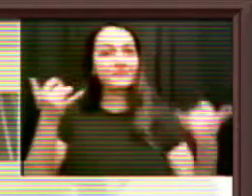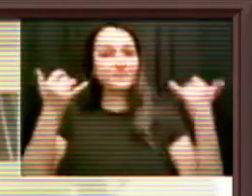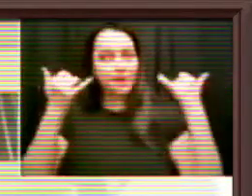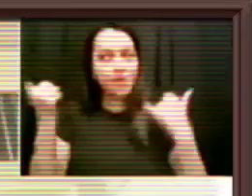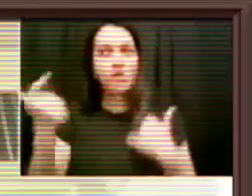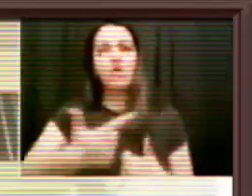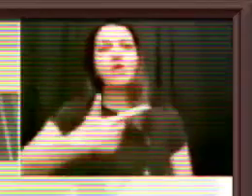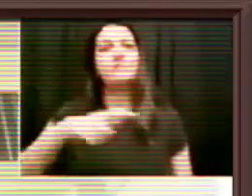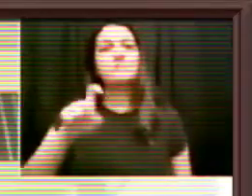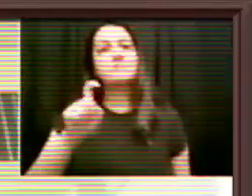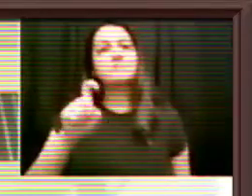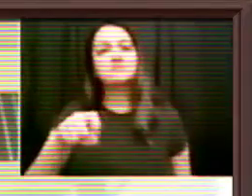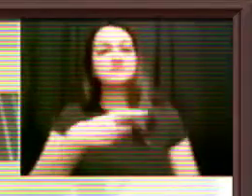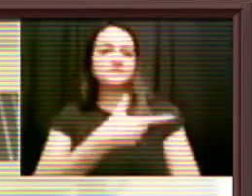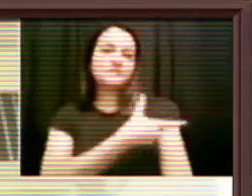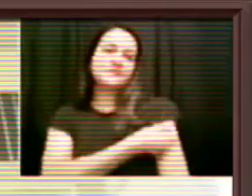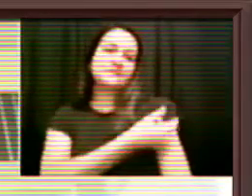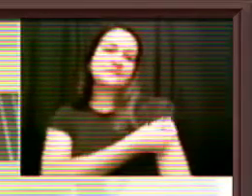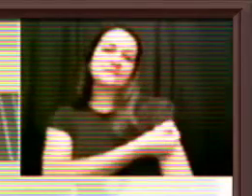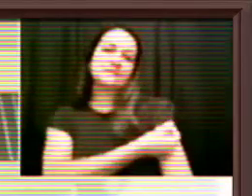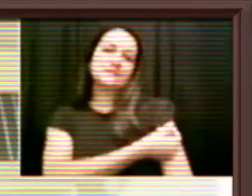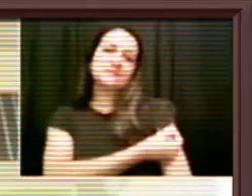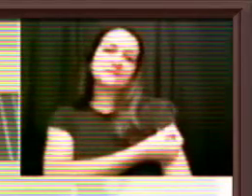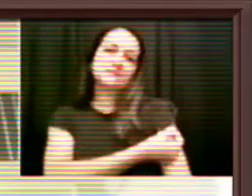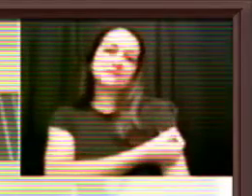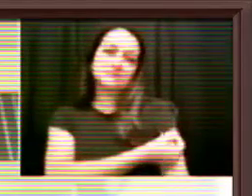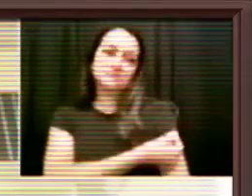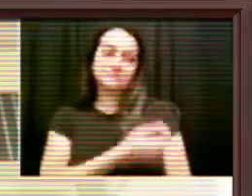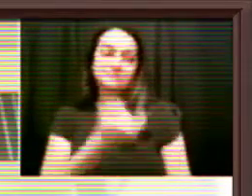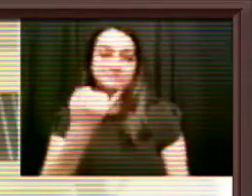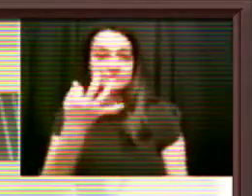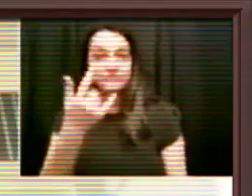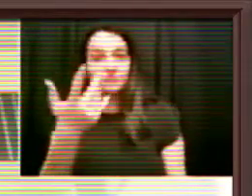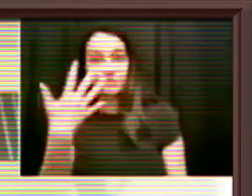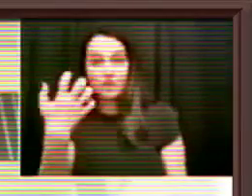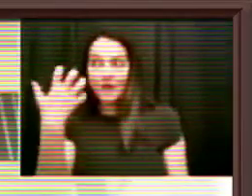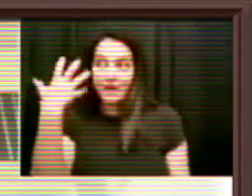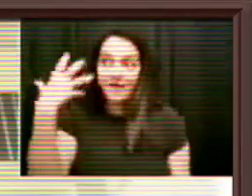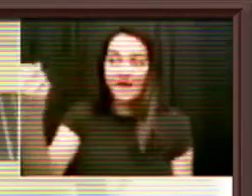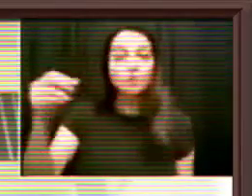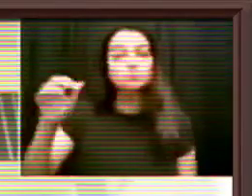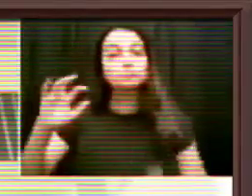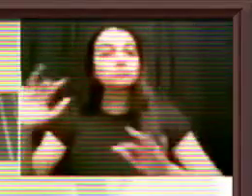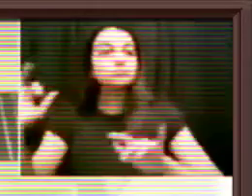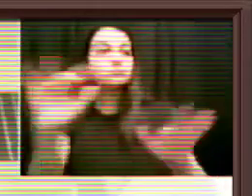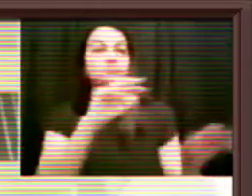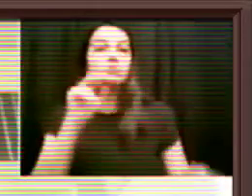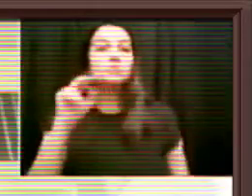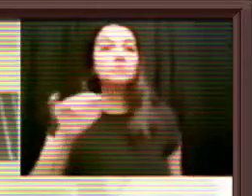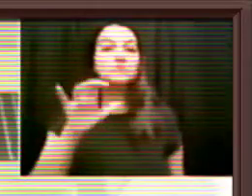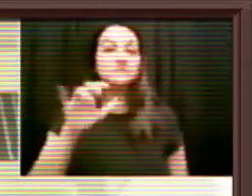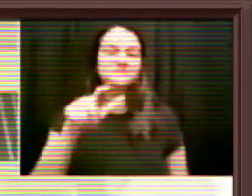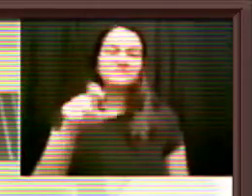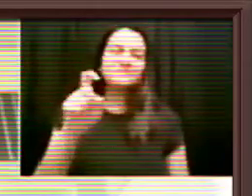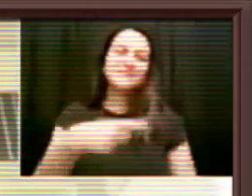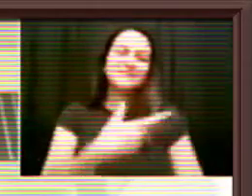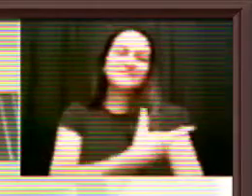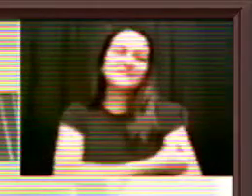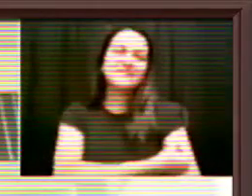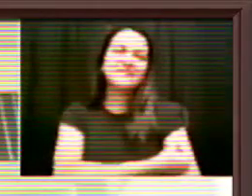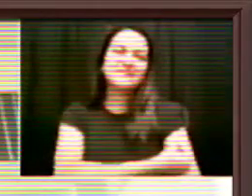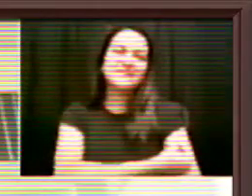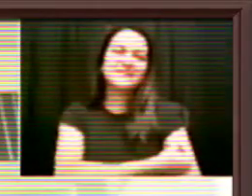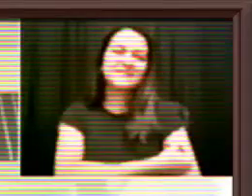death, or you going to shrug your shoulders if they die. You in wartime. What you should be focusing on is why